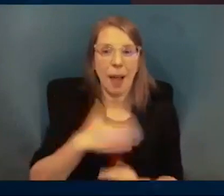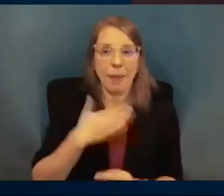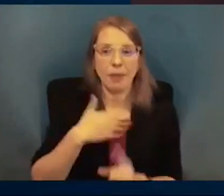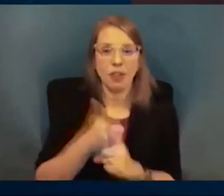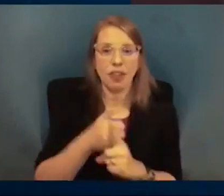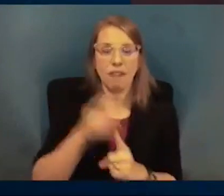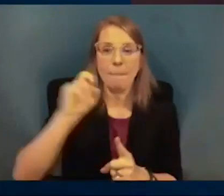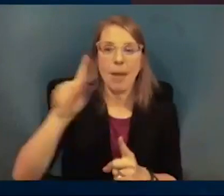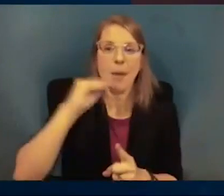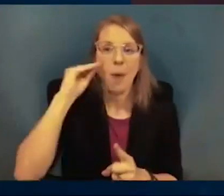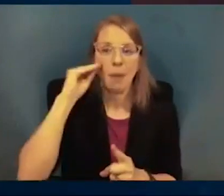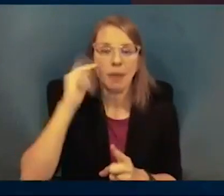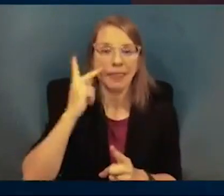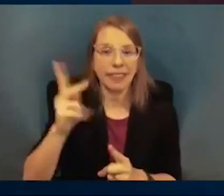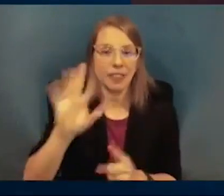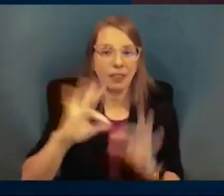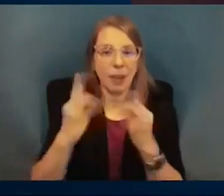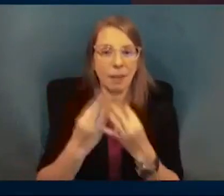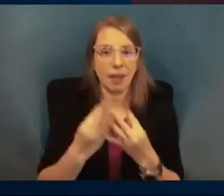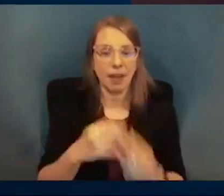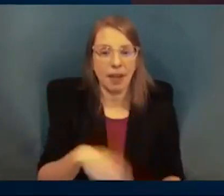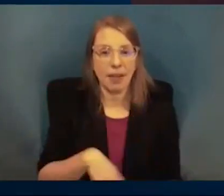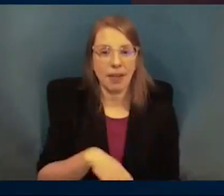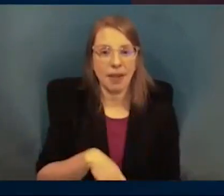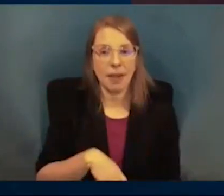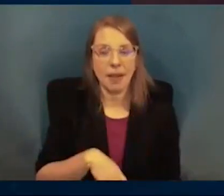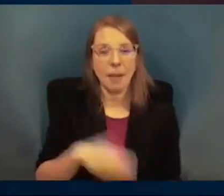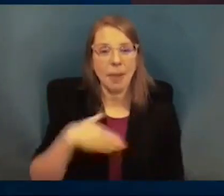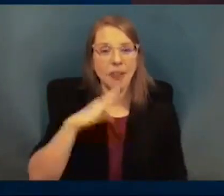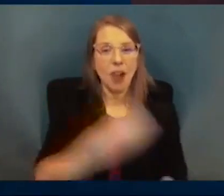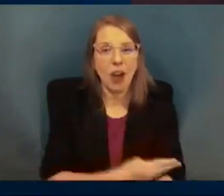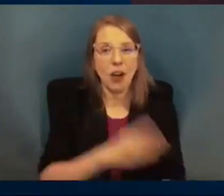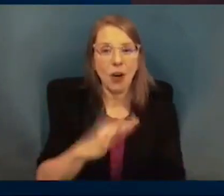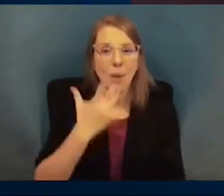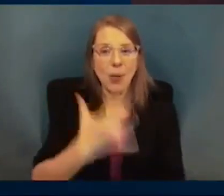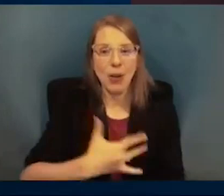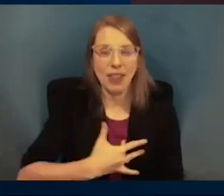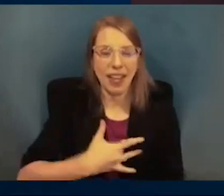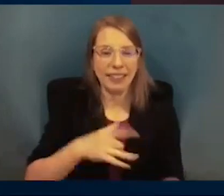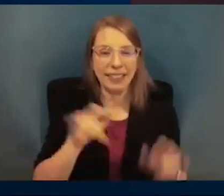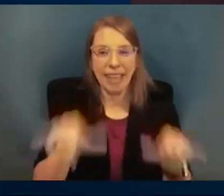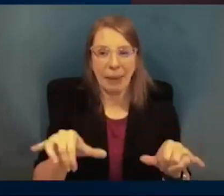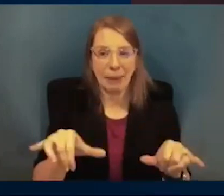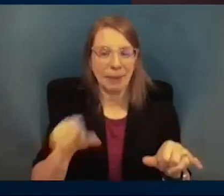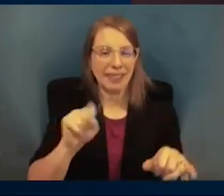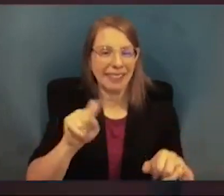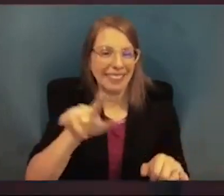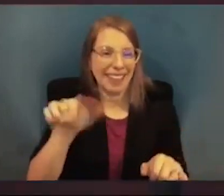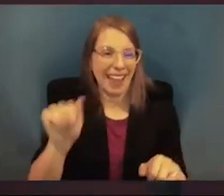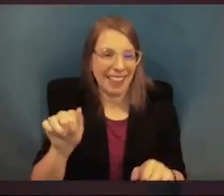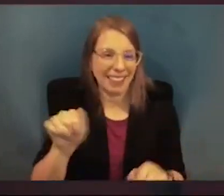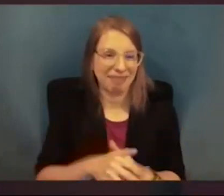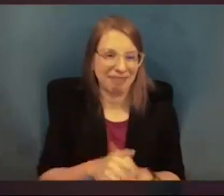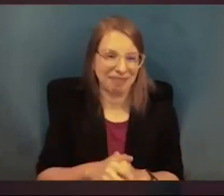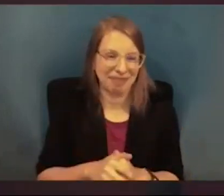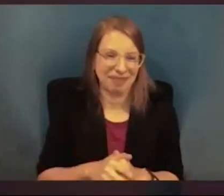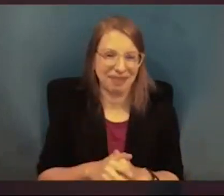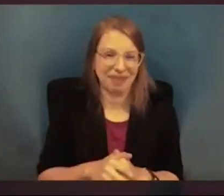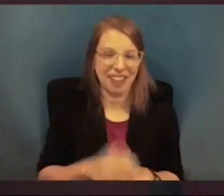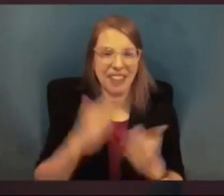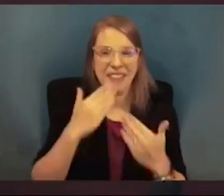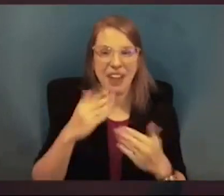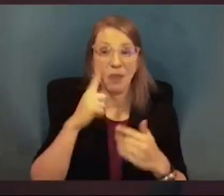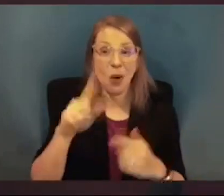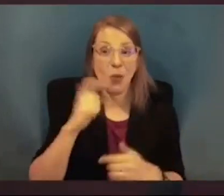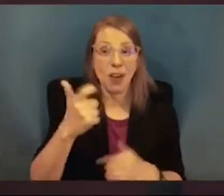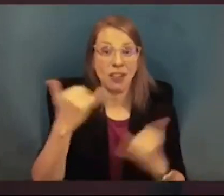is actually, her birth date is the same as Stella's, so that's a very good thing. Carry on the legacy. Yes. All right. Thanks for sharing that. And thank you for being with us today. Tomorrow we are